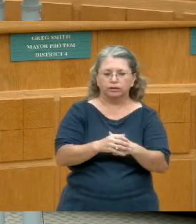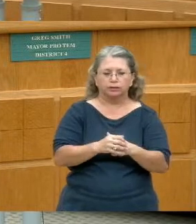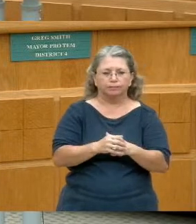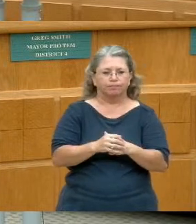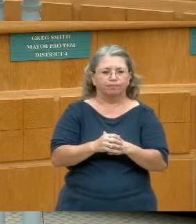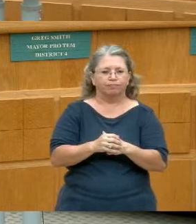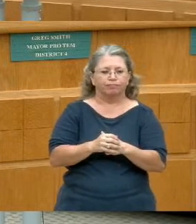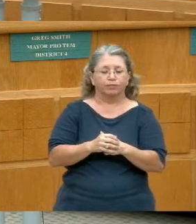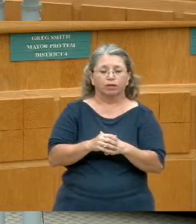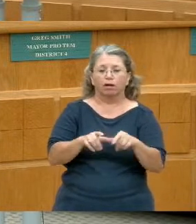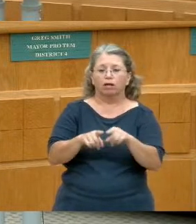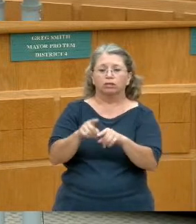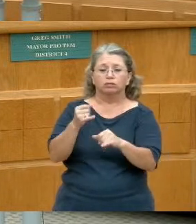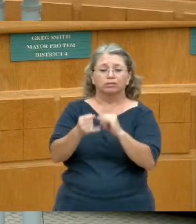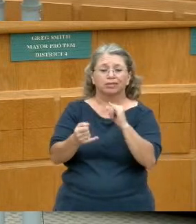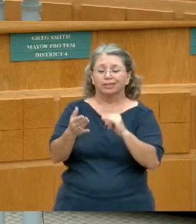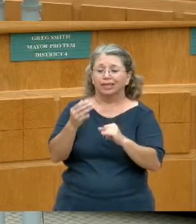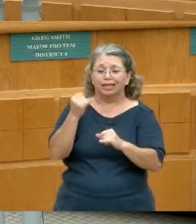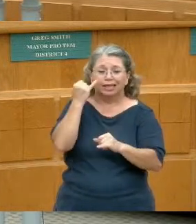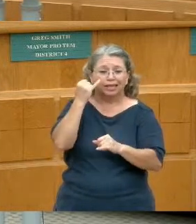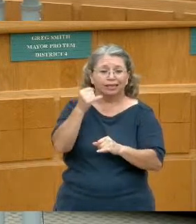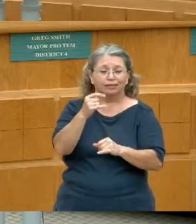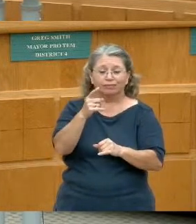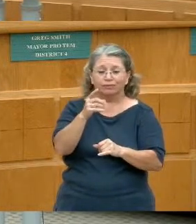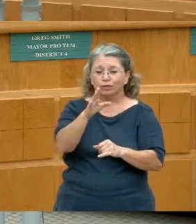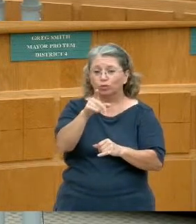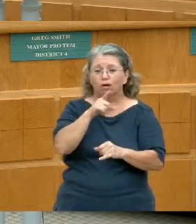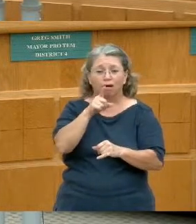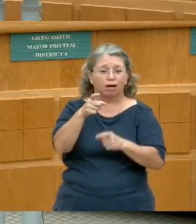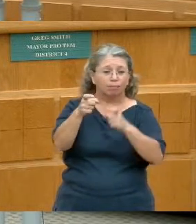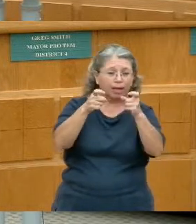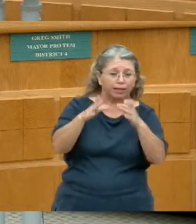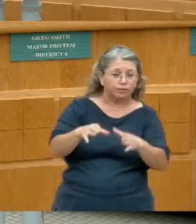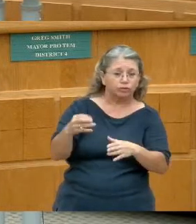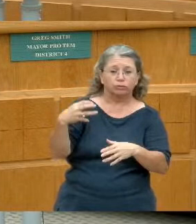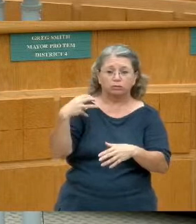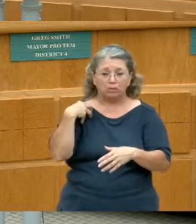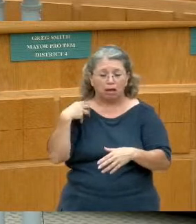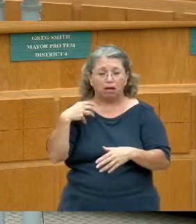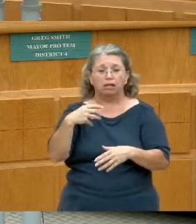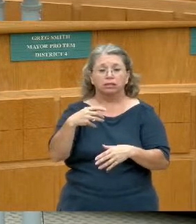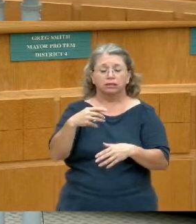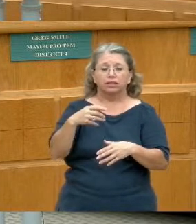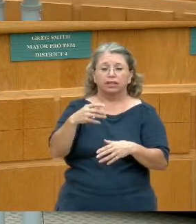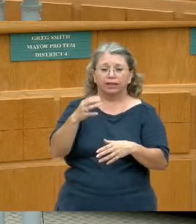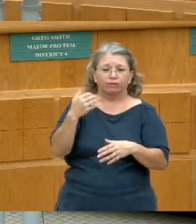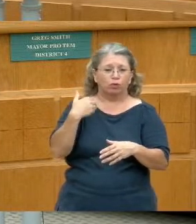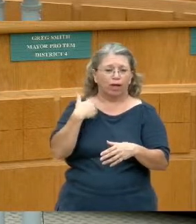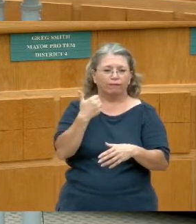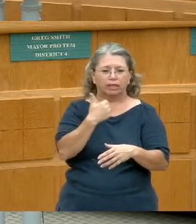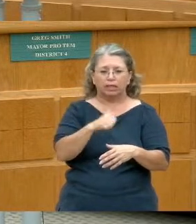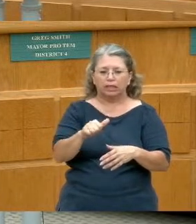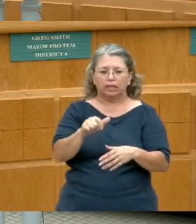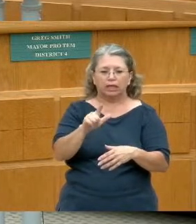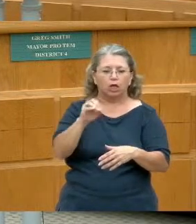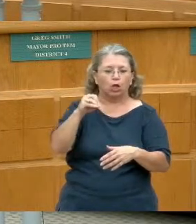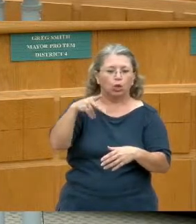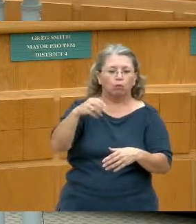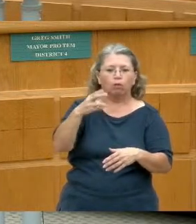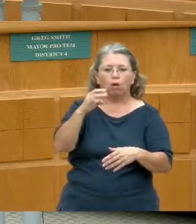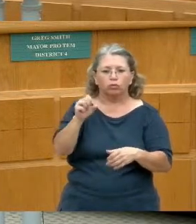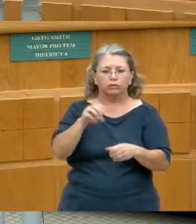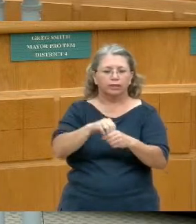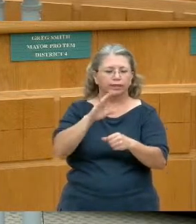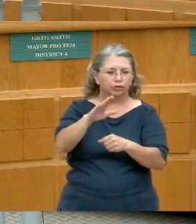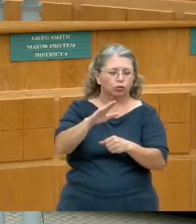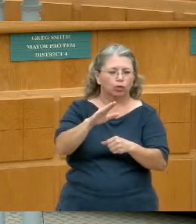don't close the loopholes in your social distance policy, if you're a manager, COVID-19 is going to find those loopholes for you and point them out. And